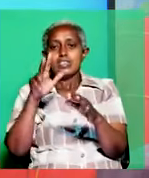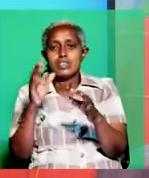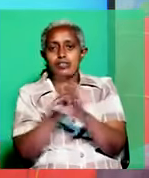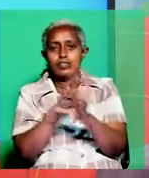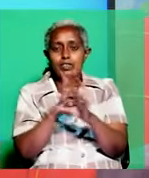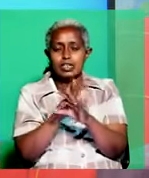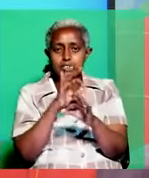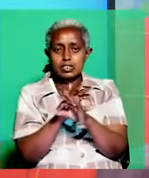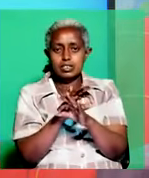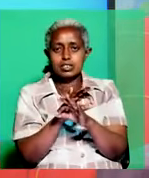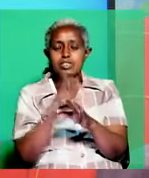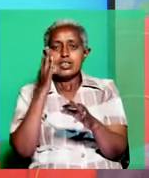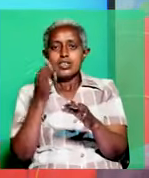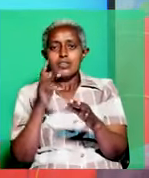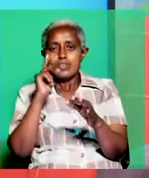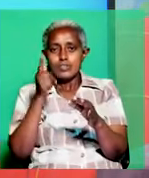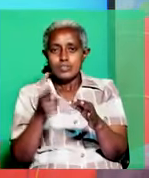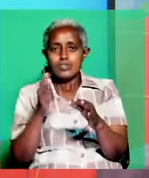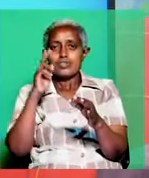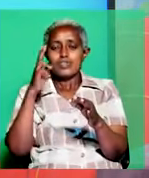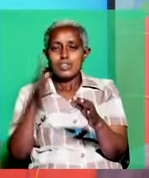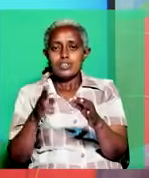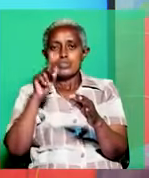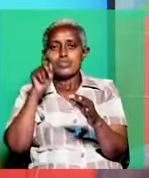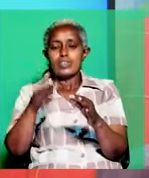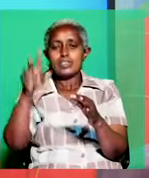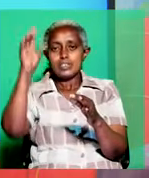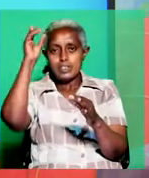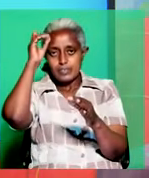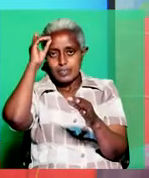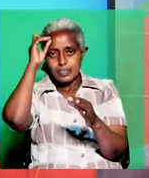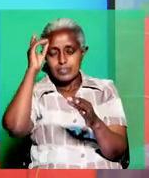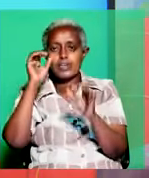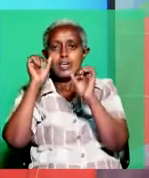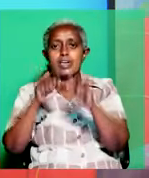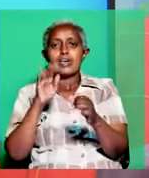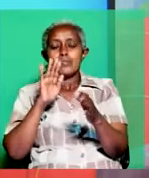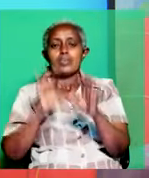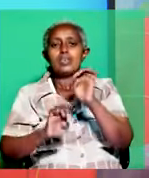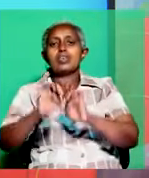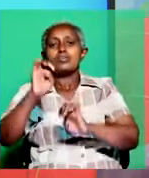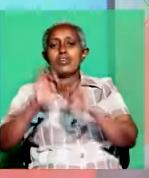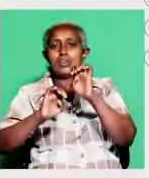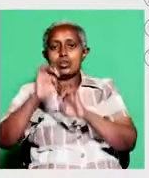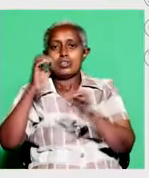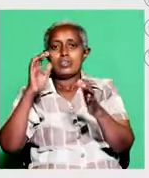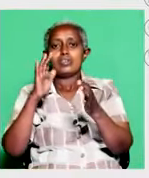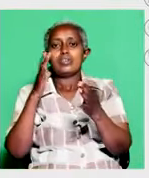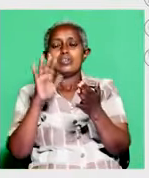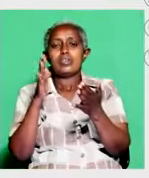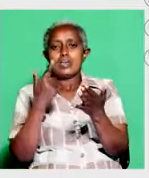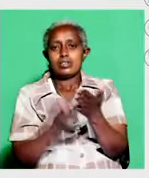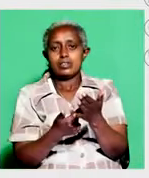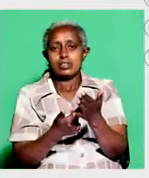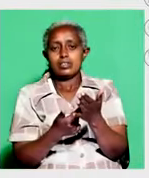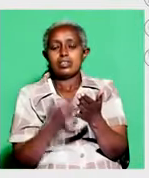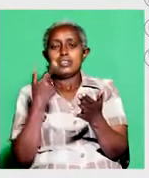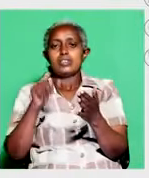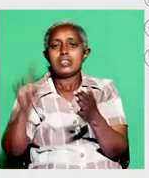3 function, f of g of h of x derivative can be evaluated like this. The